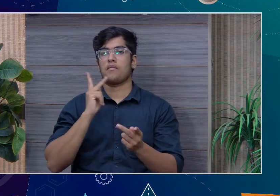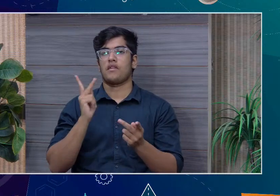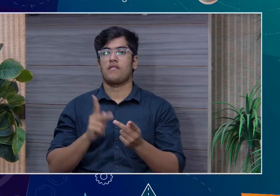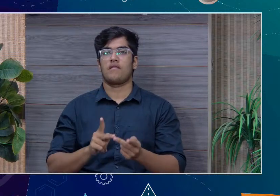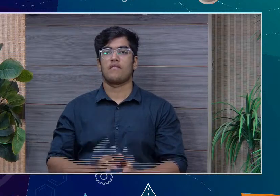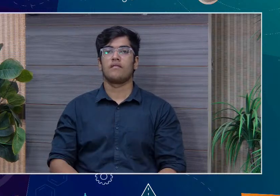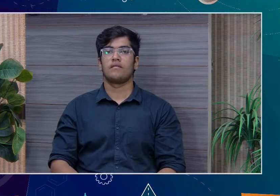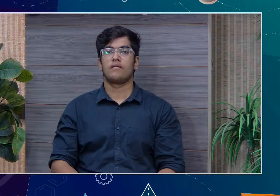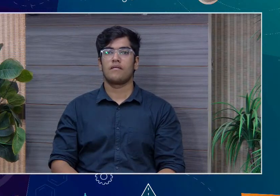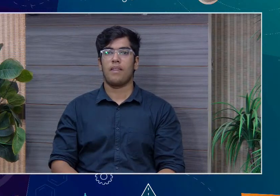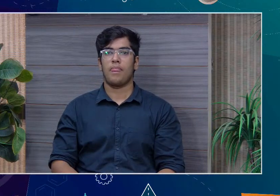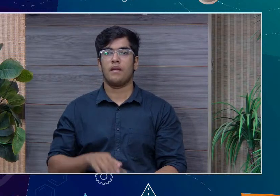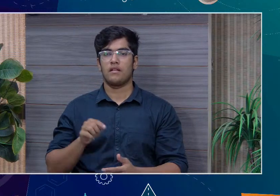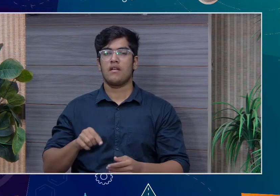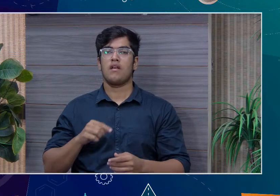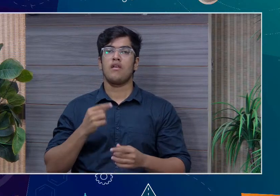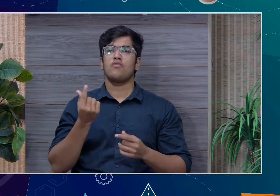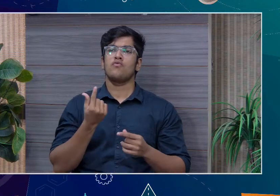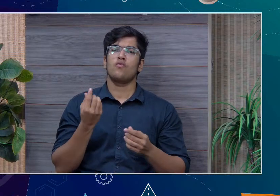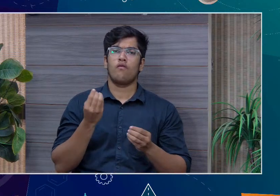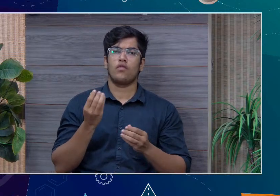certain emotions used here.